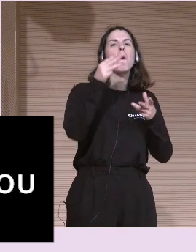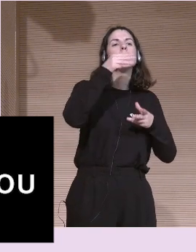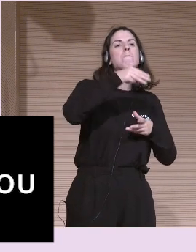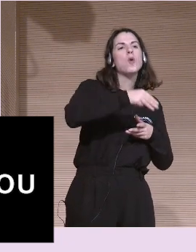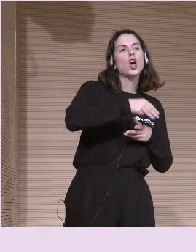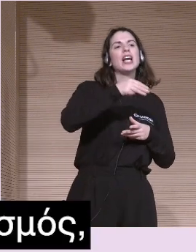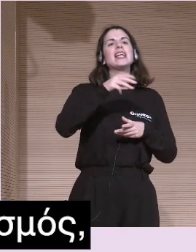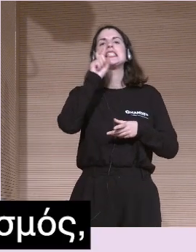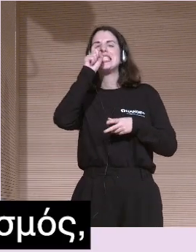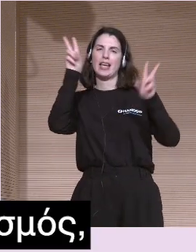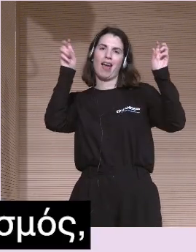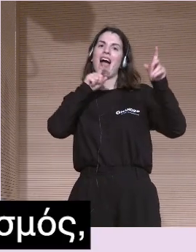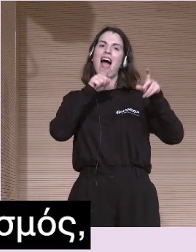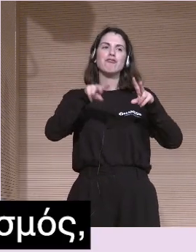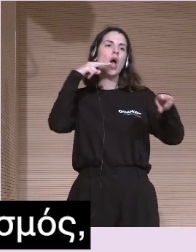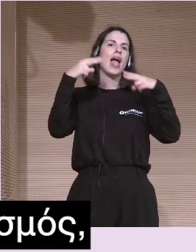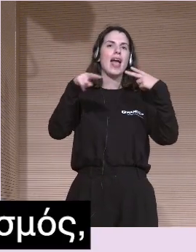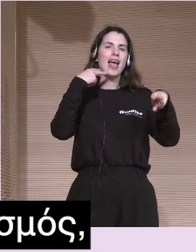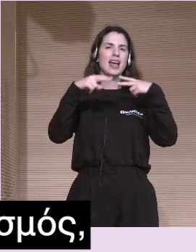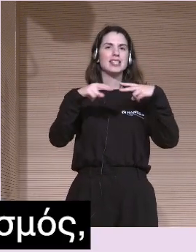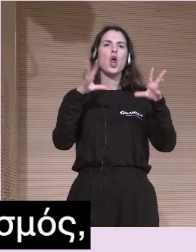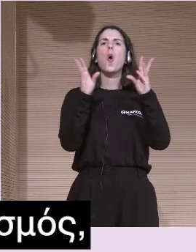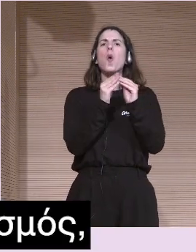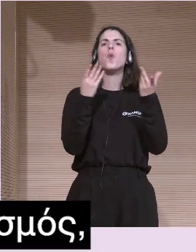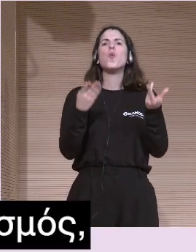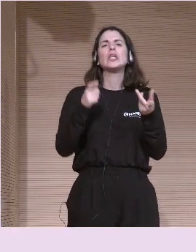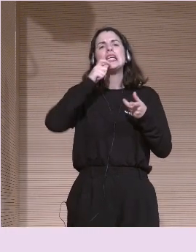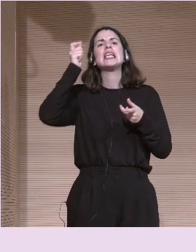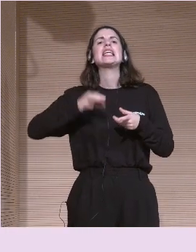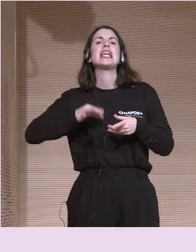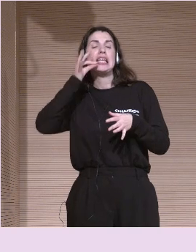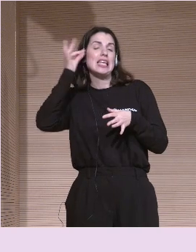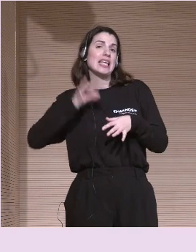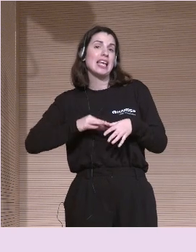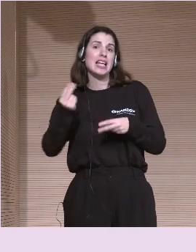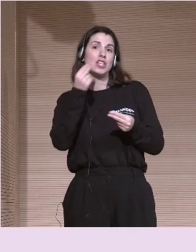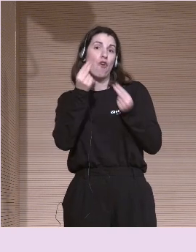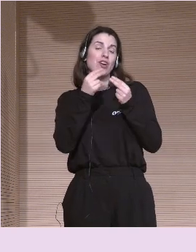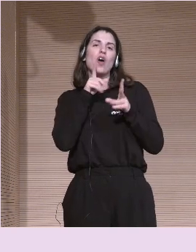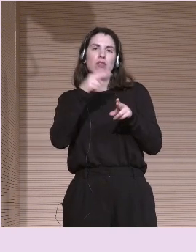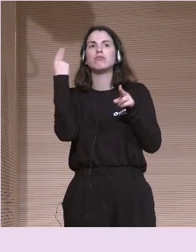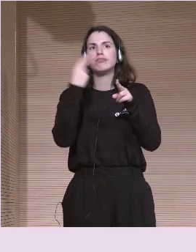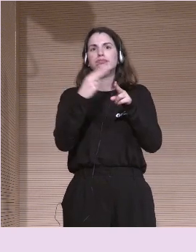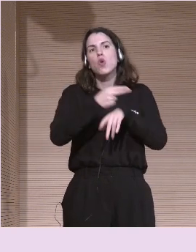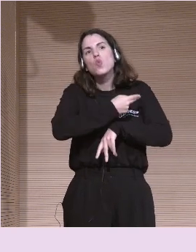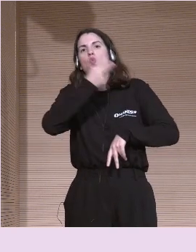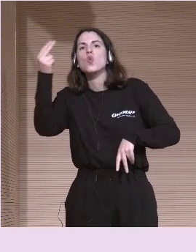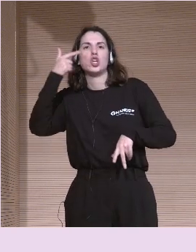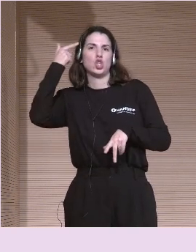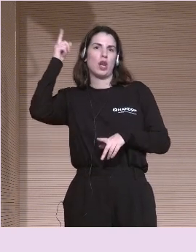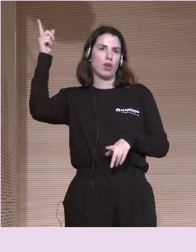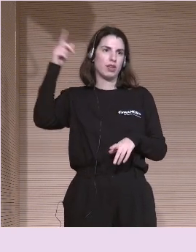high street. And of course, this kind of, quintessentially London institution was something that was actually set up by a Tamil